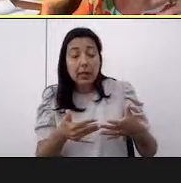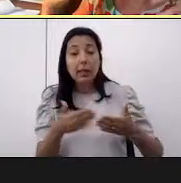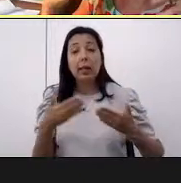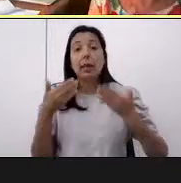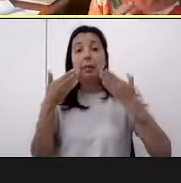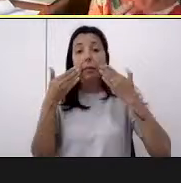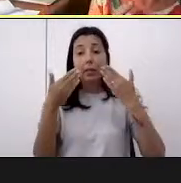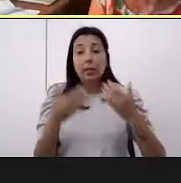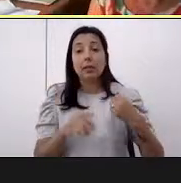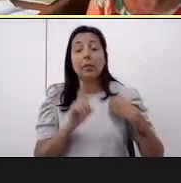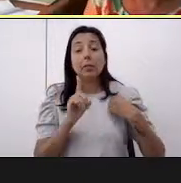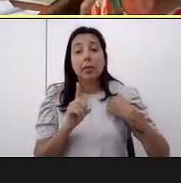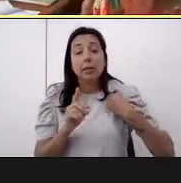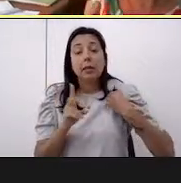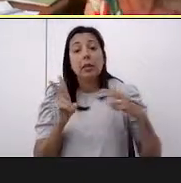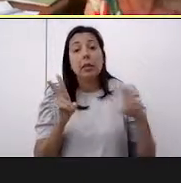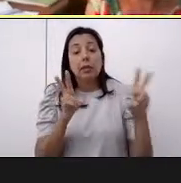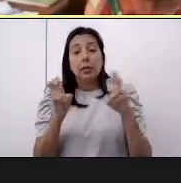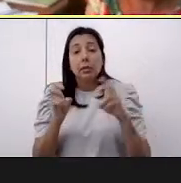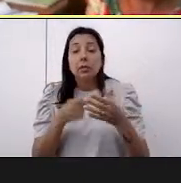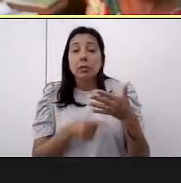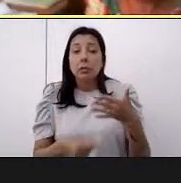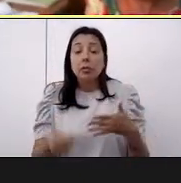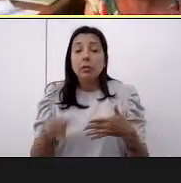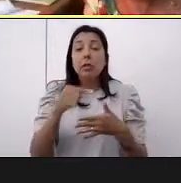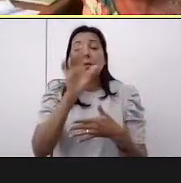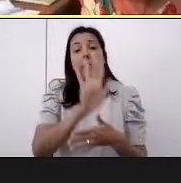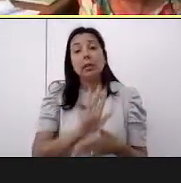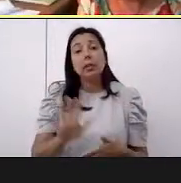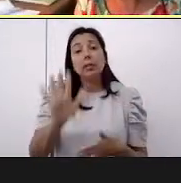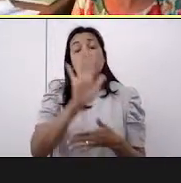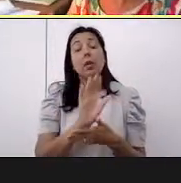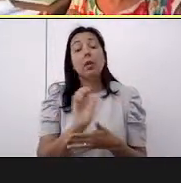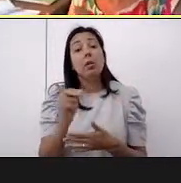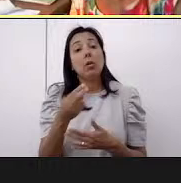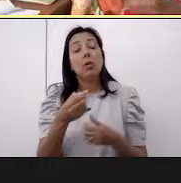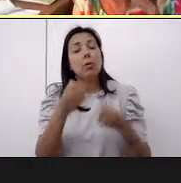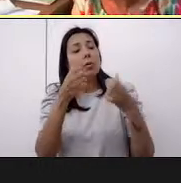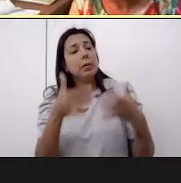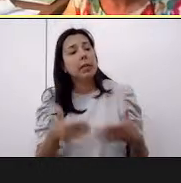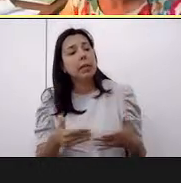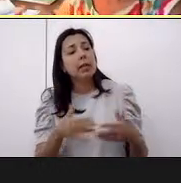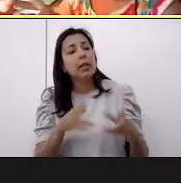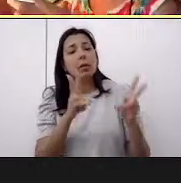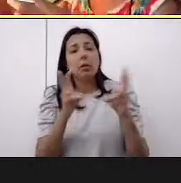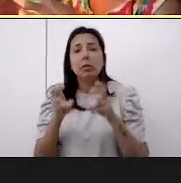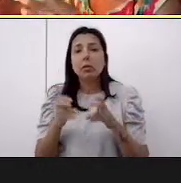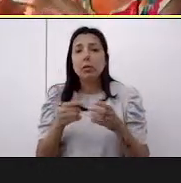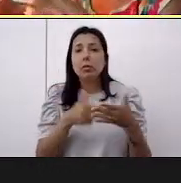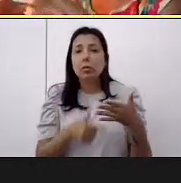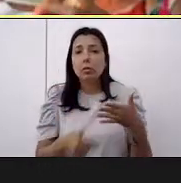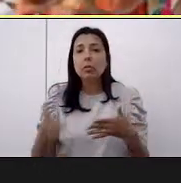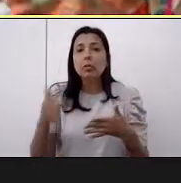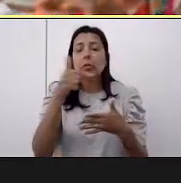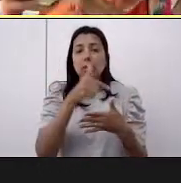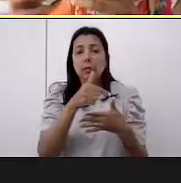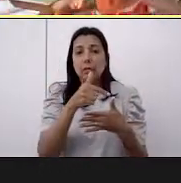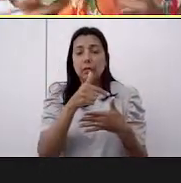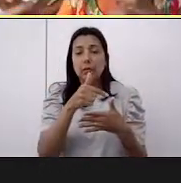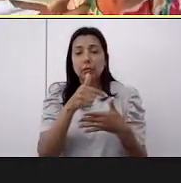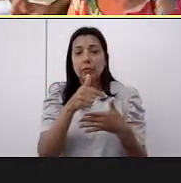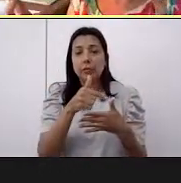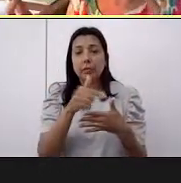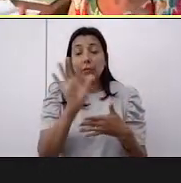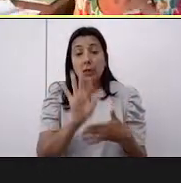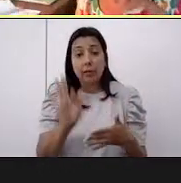level, to explain first the approach at the national level, to then go to the global level and understand how